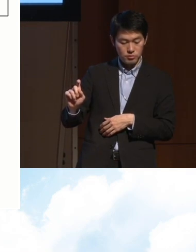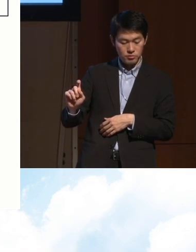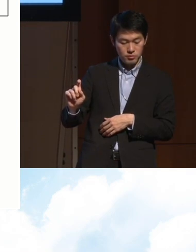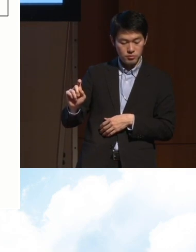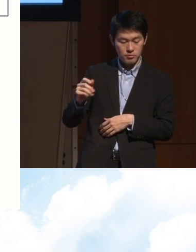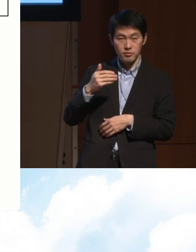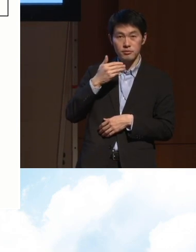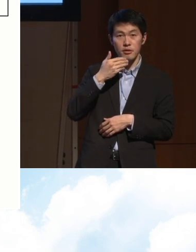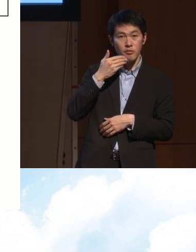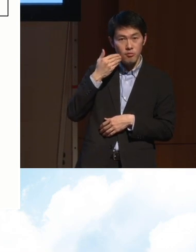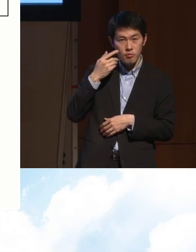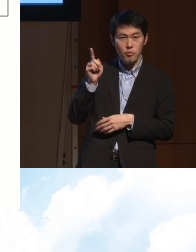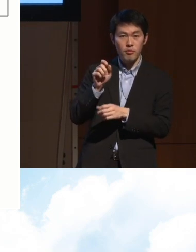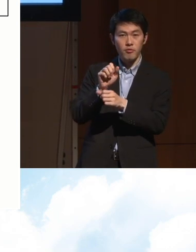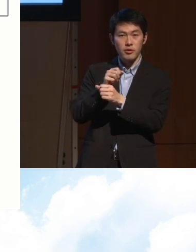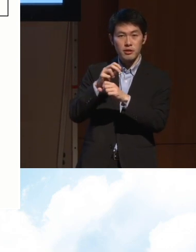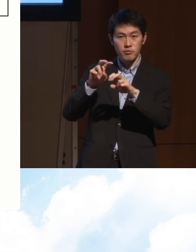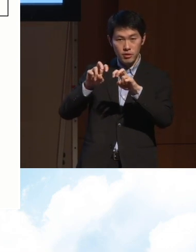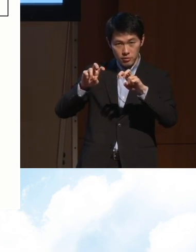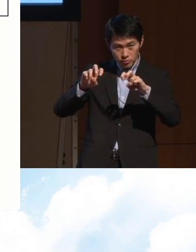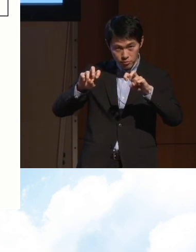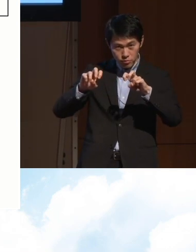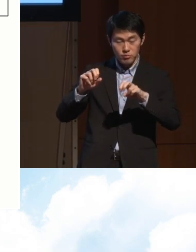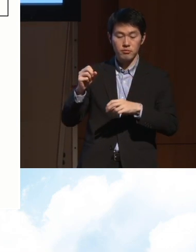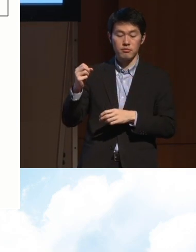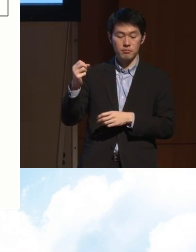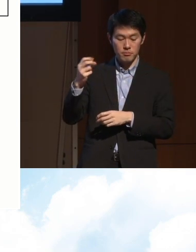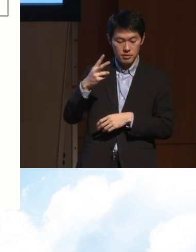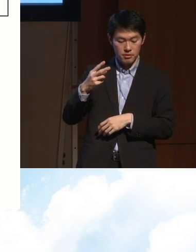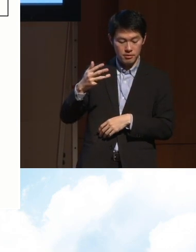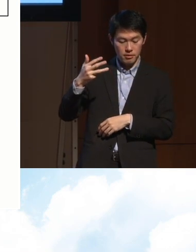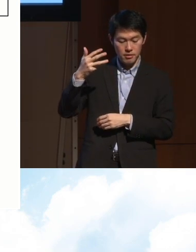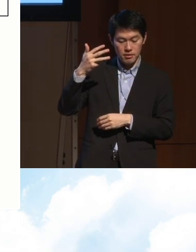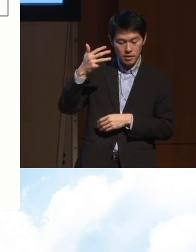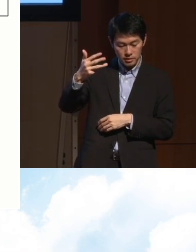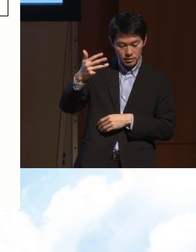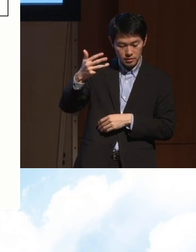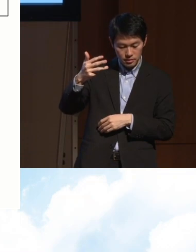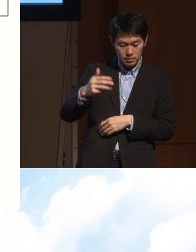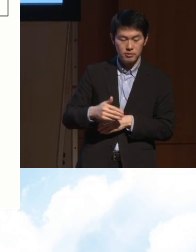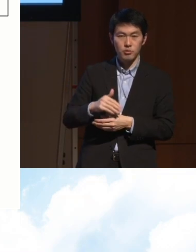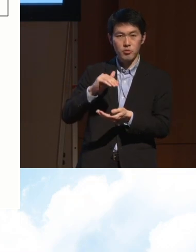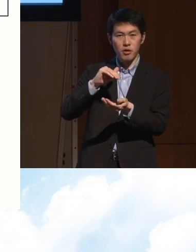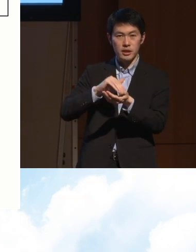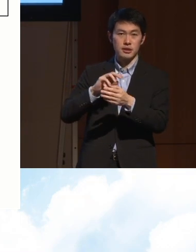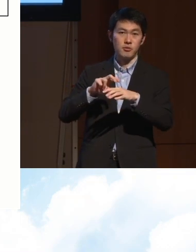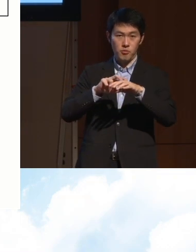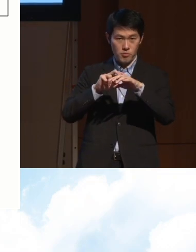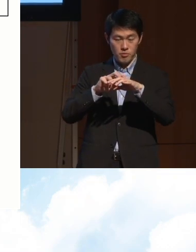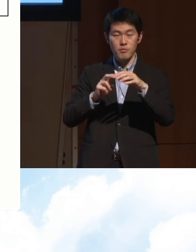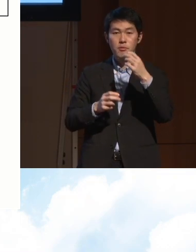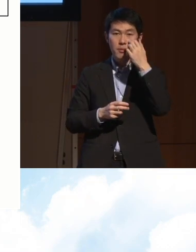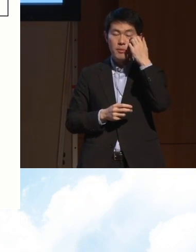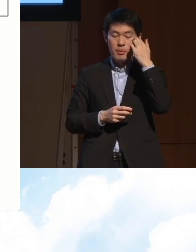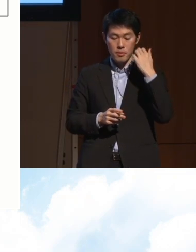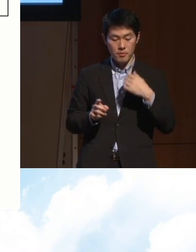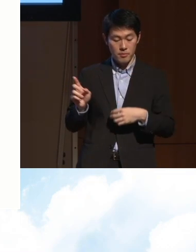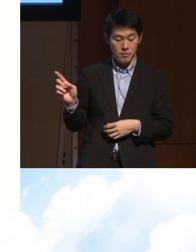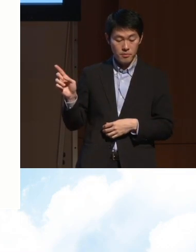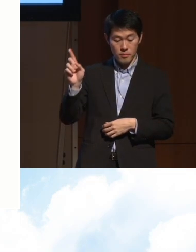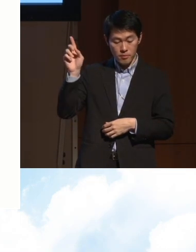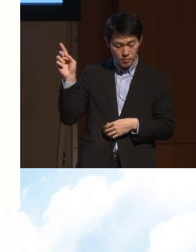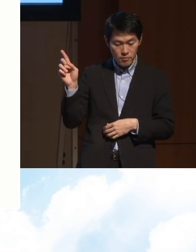the number 8 for medical care among these items.